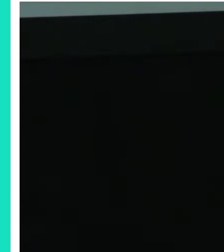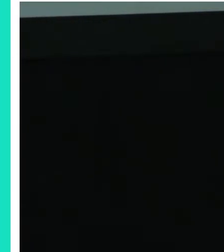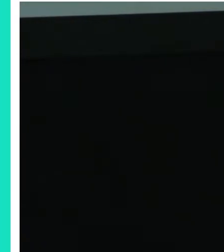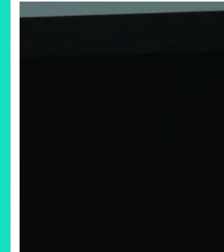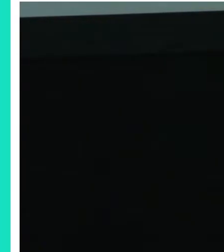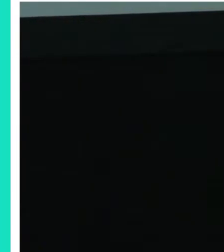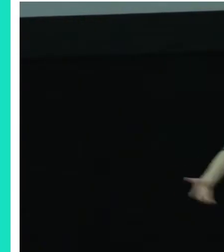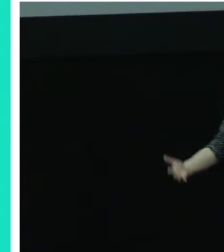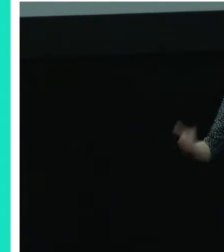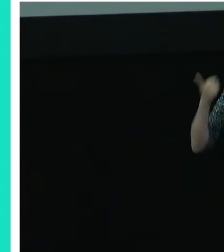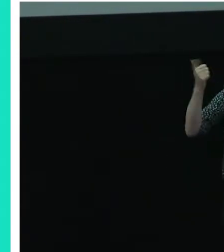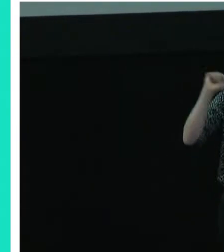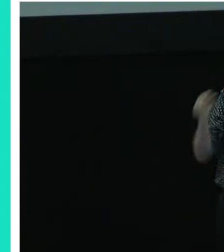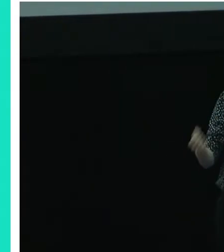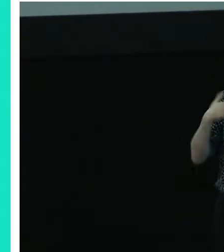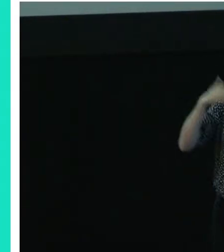too.